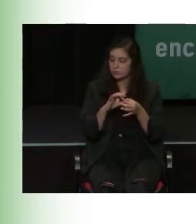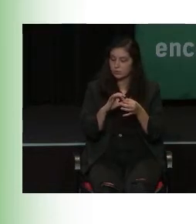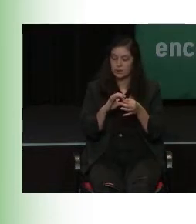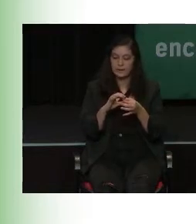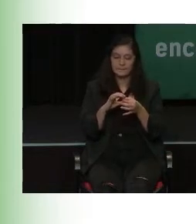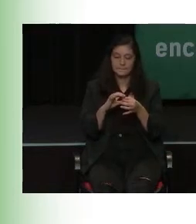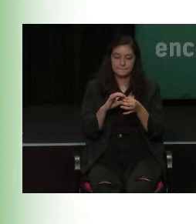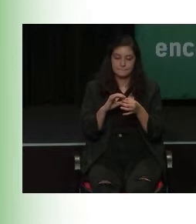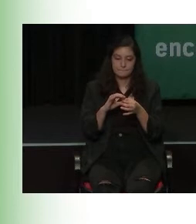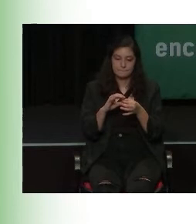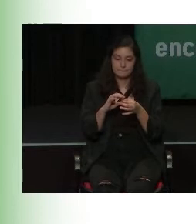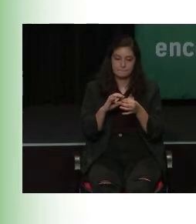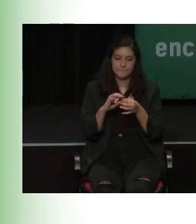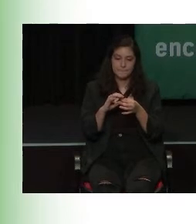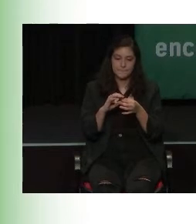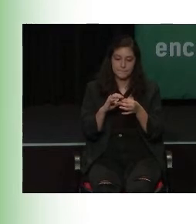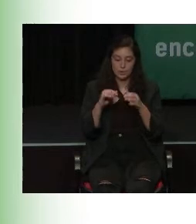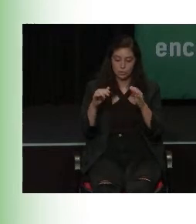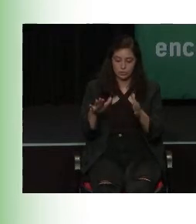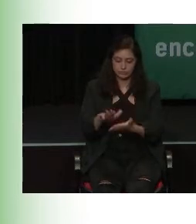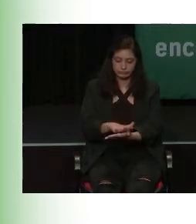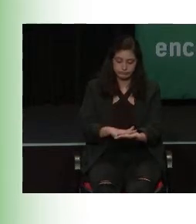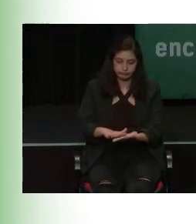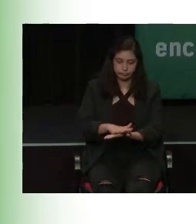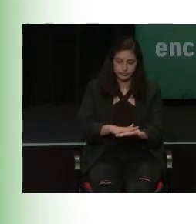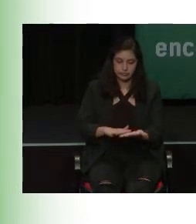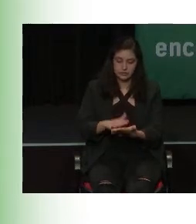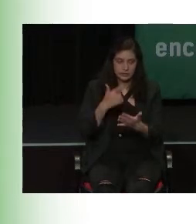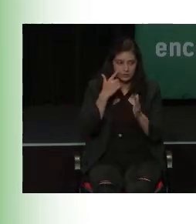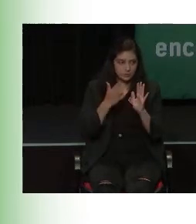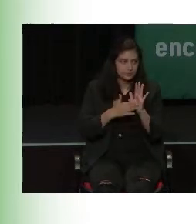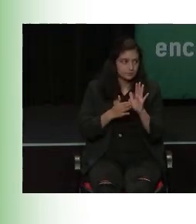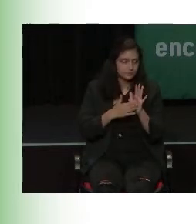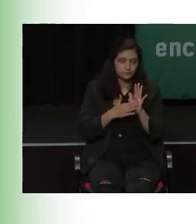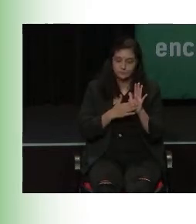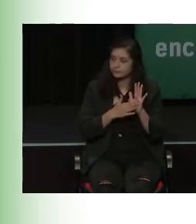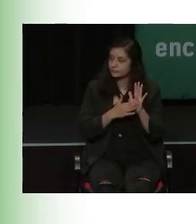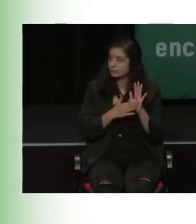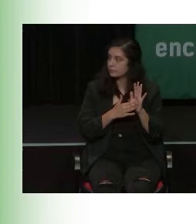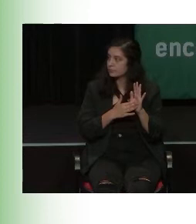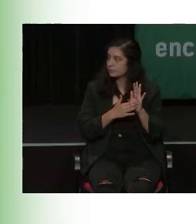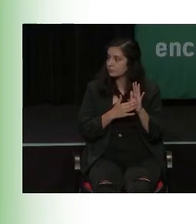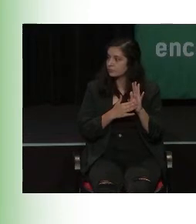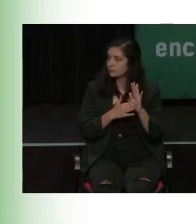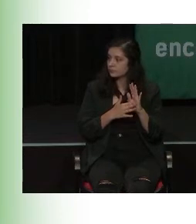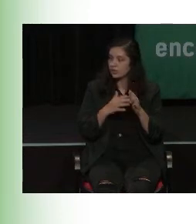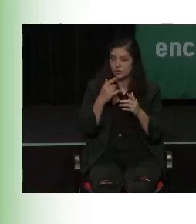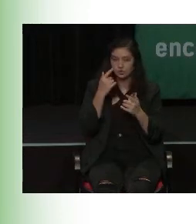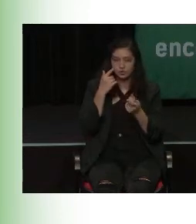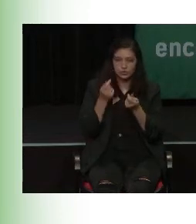Oh, okay, so the time was adjusted. Okay, that's fine. I'll dial out and be back in about. No problem, I'll be back in an